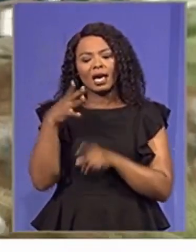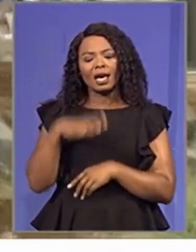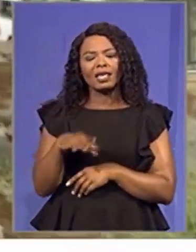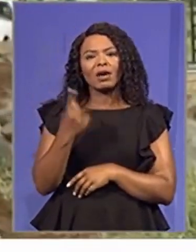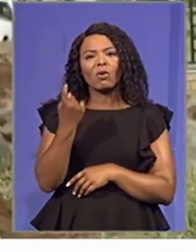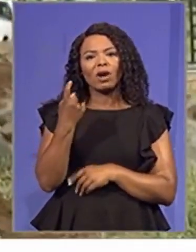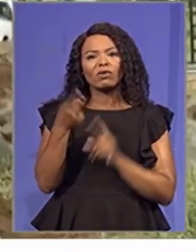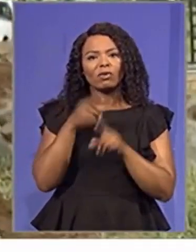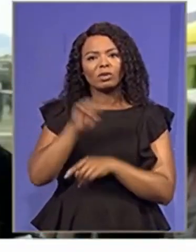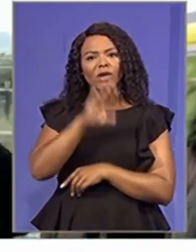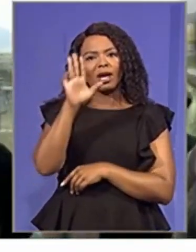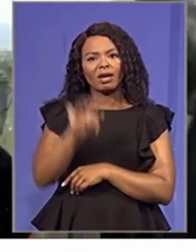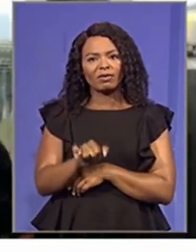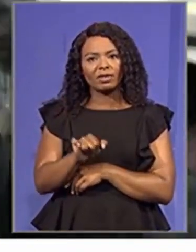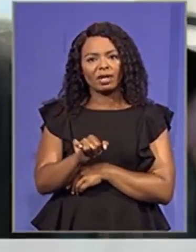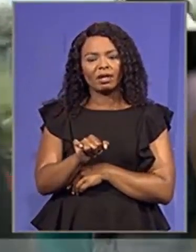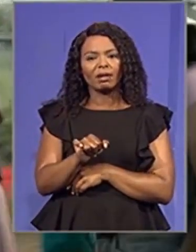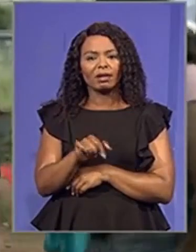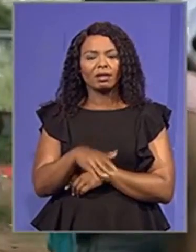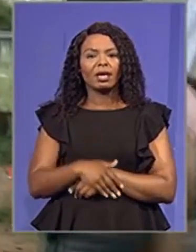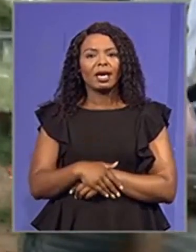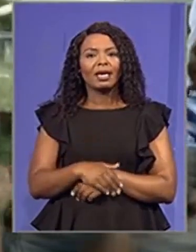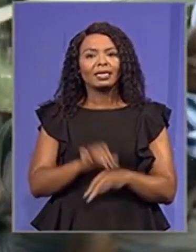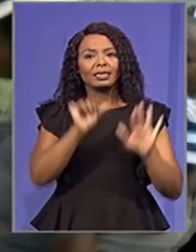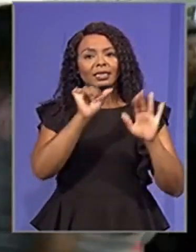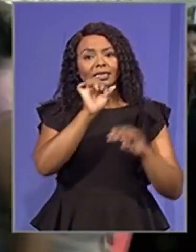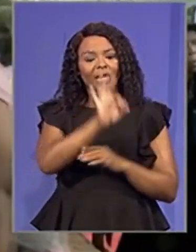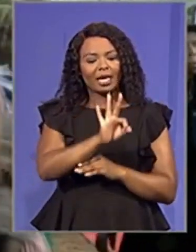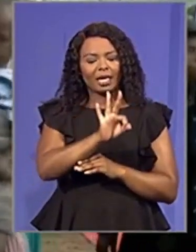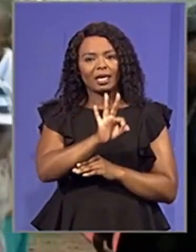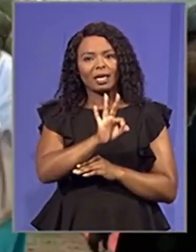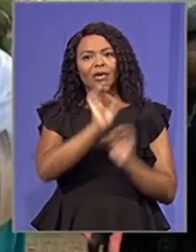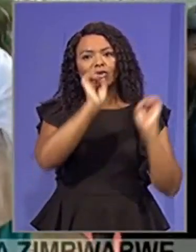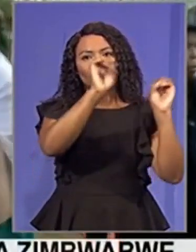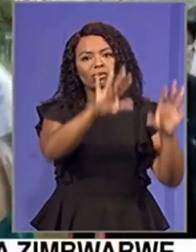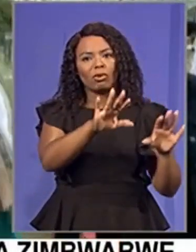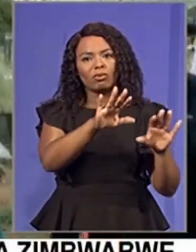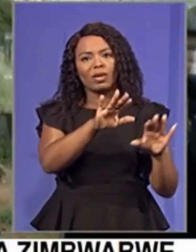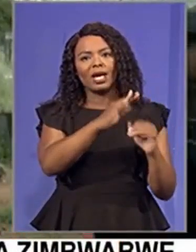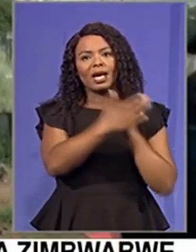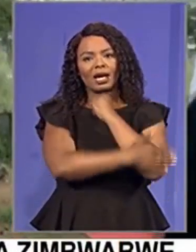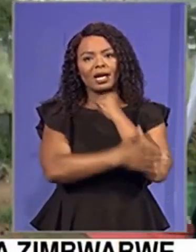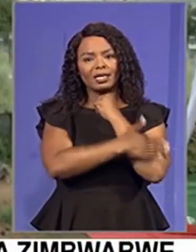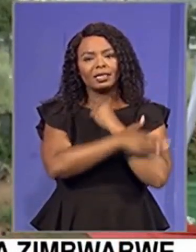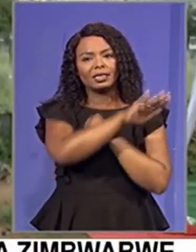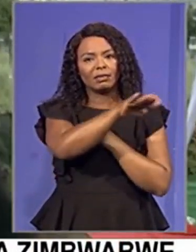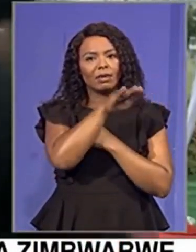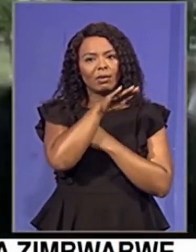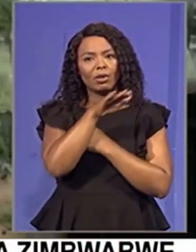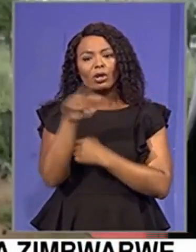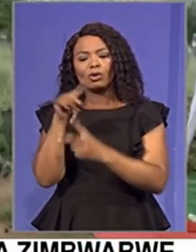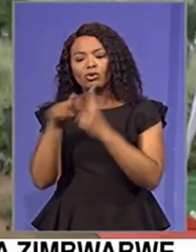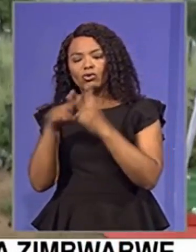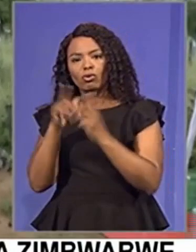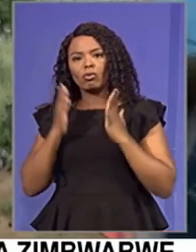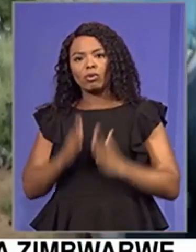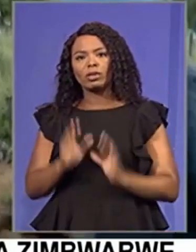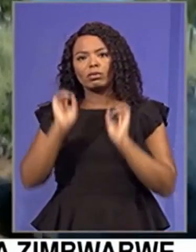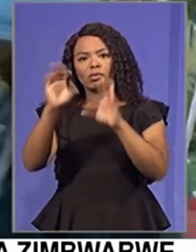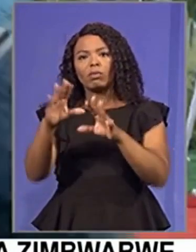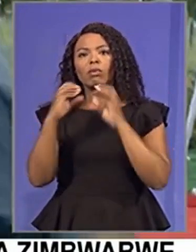ke balapa. Go tšona tše tharo di rometšwe nageng ya Zimbabwe, mola tše pedi di rometšwe nageng ya Mozambique go